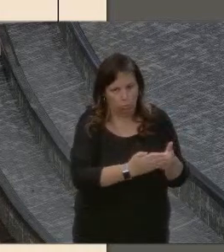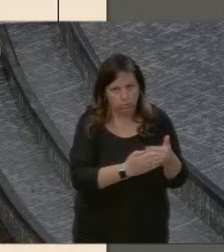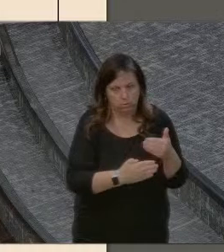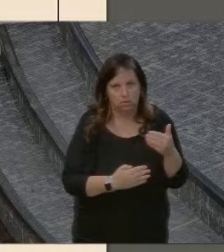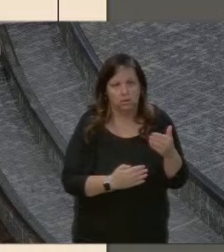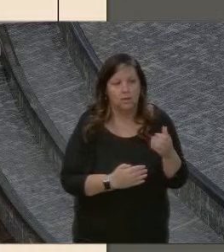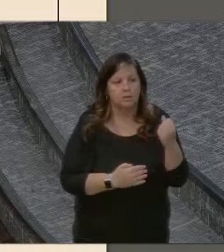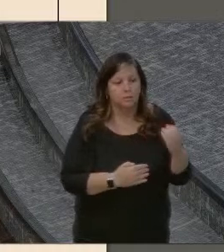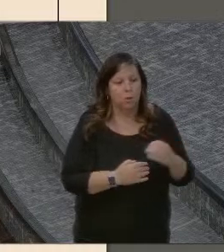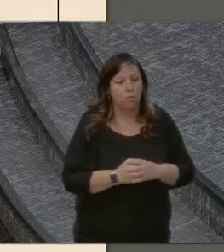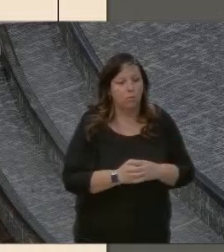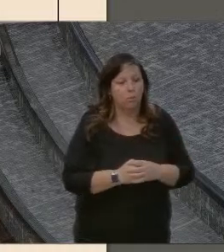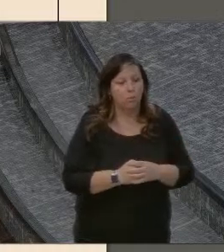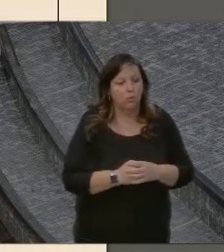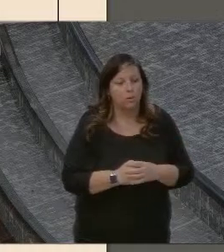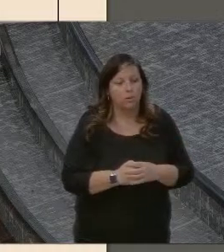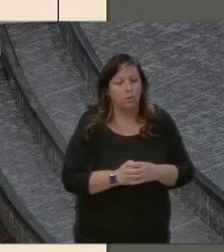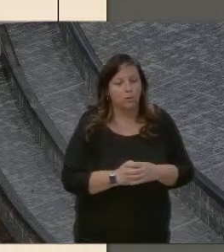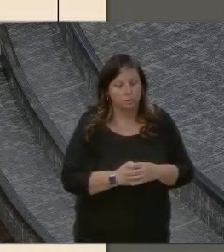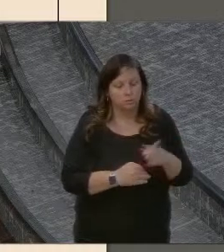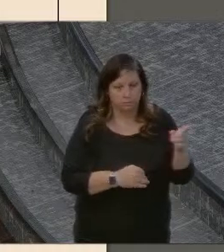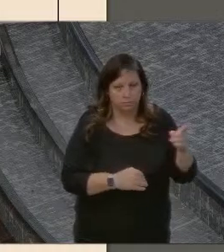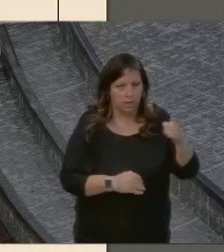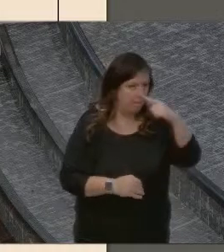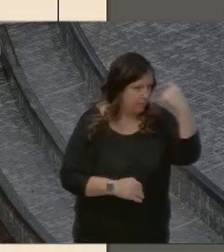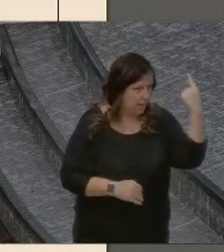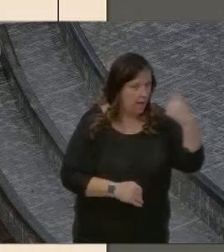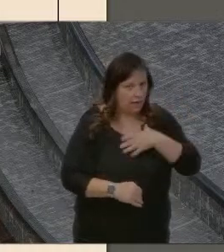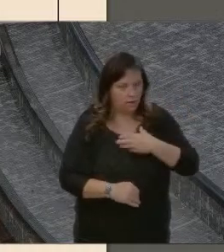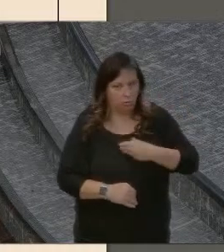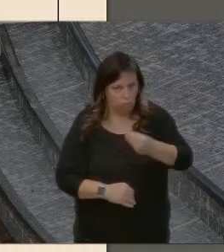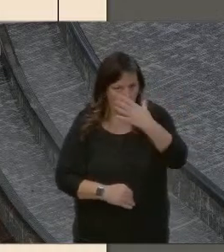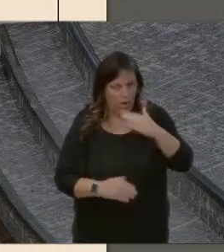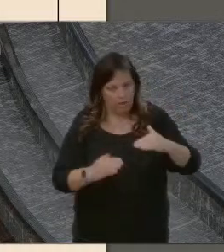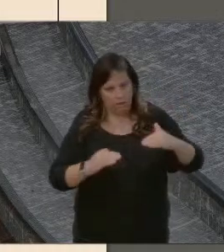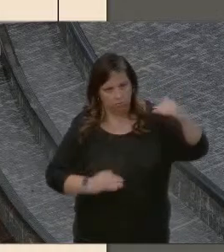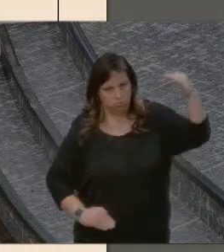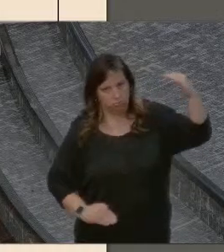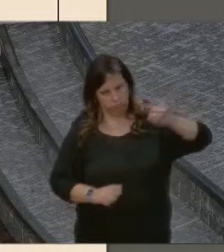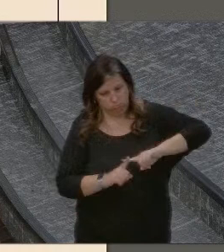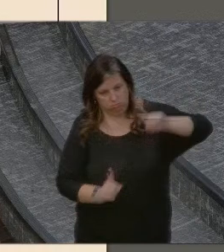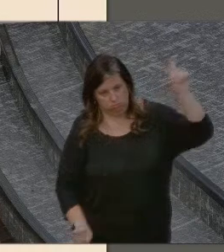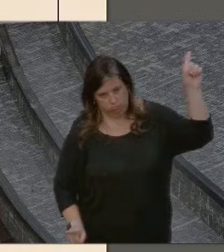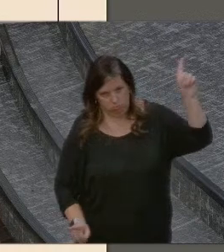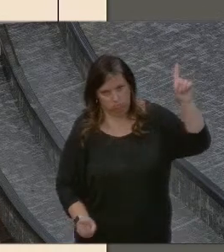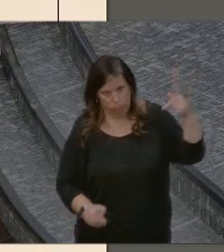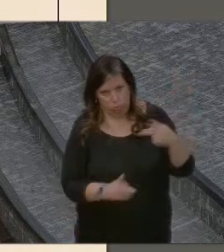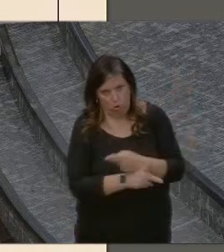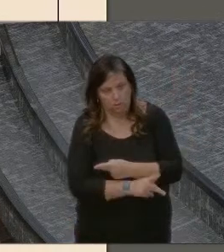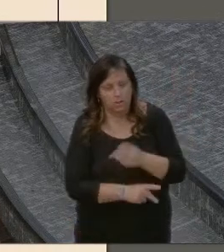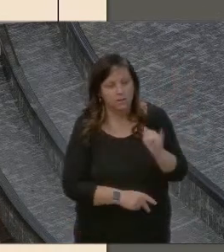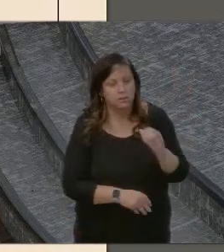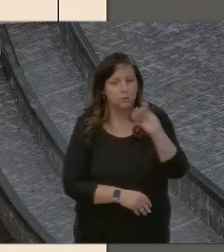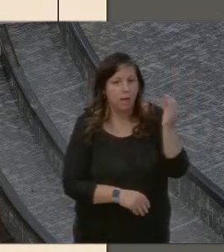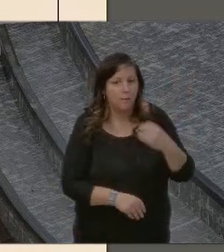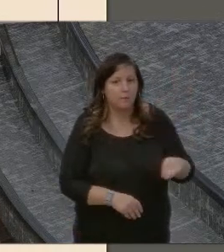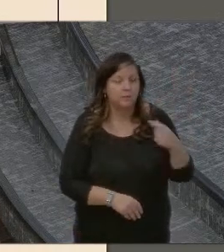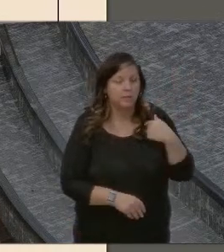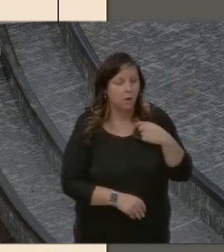are the highest by far. So that 20% that we're looking at in 2019